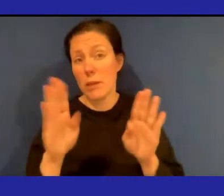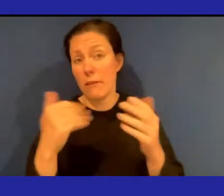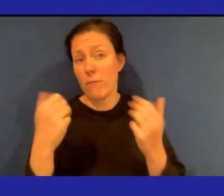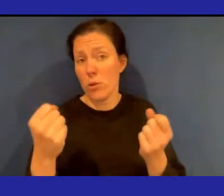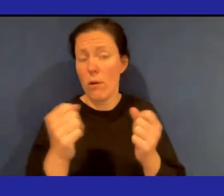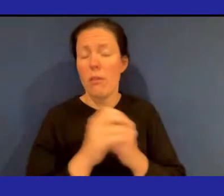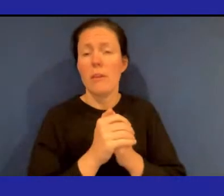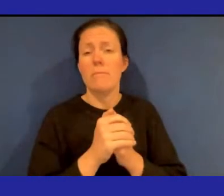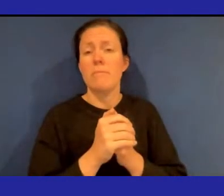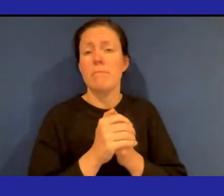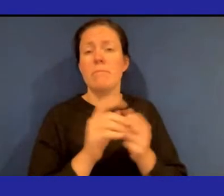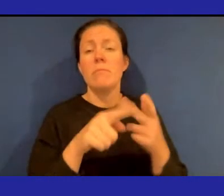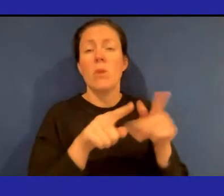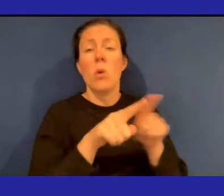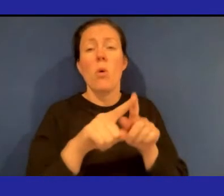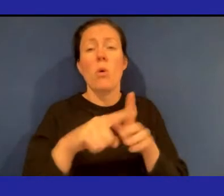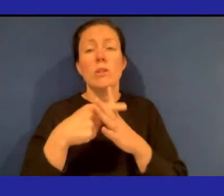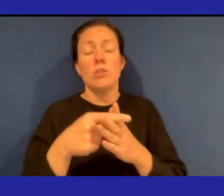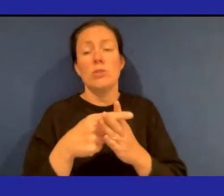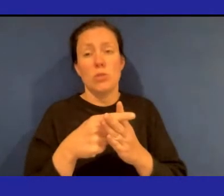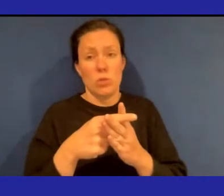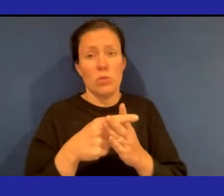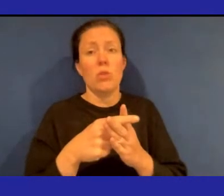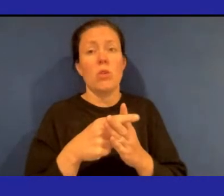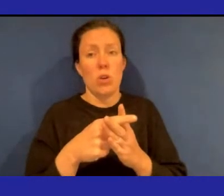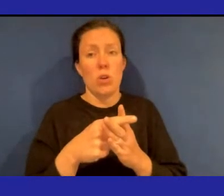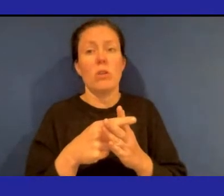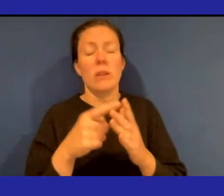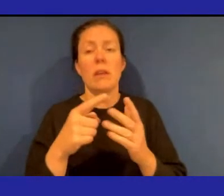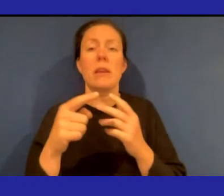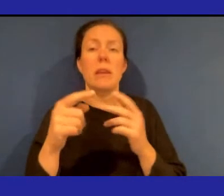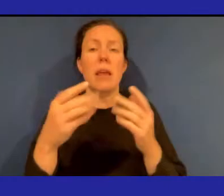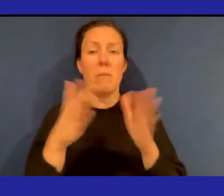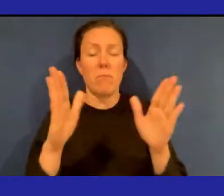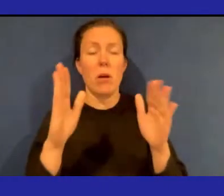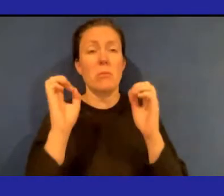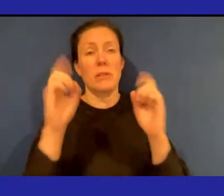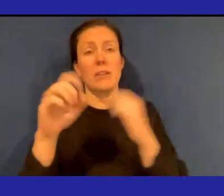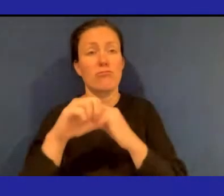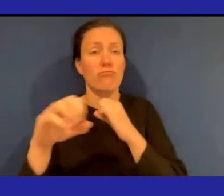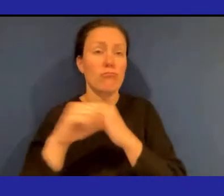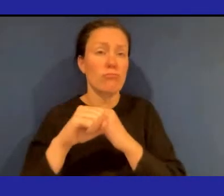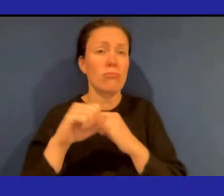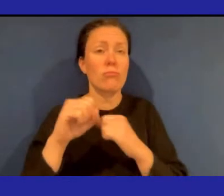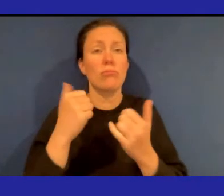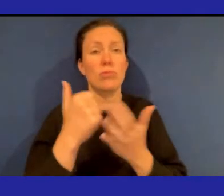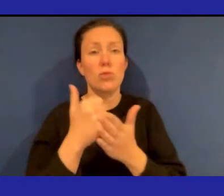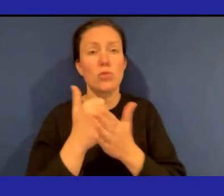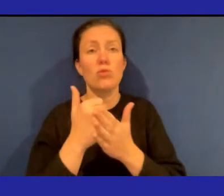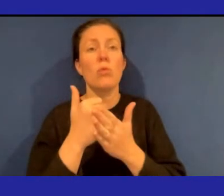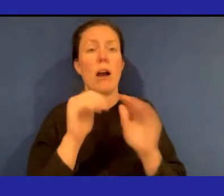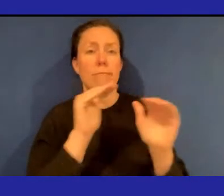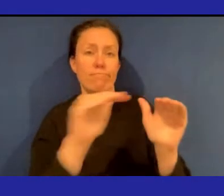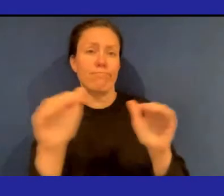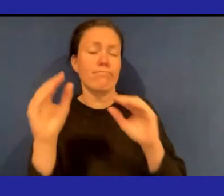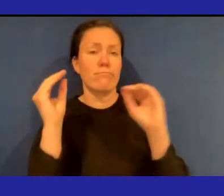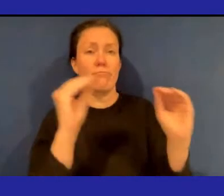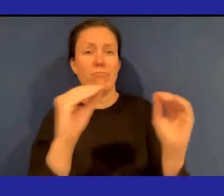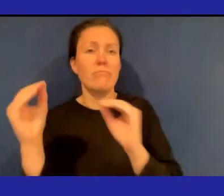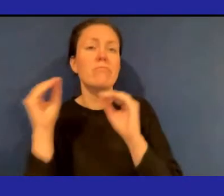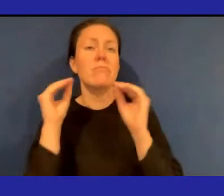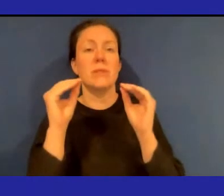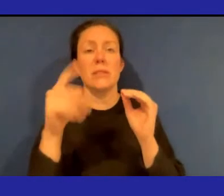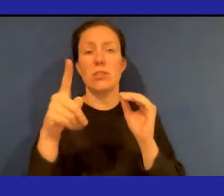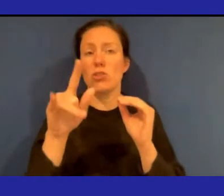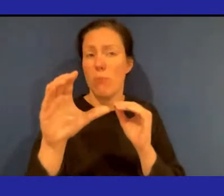also launching a major public education campaign to increase awareness of chronic diseases and promote early cancer